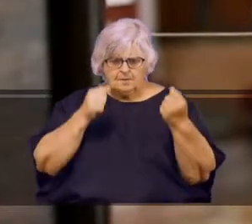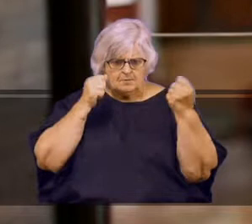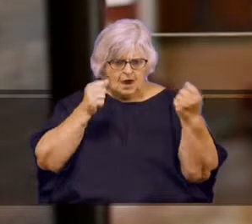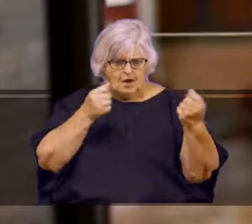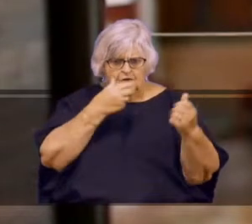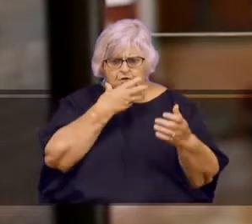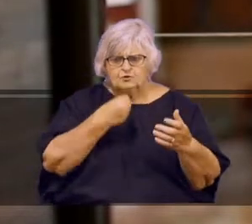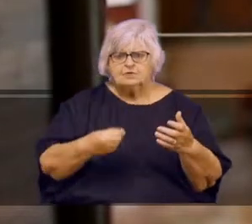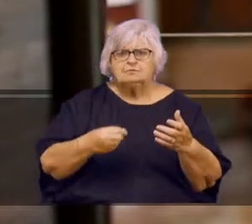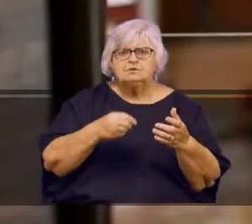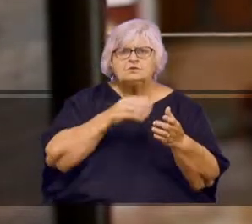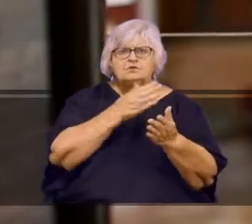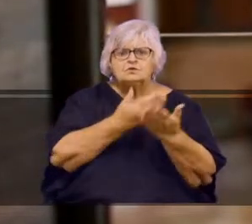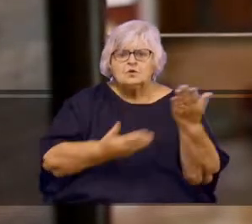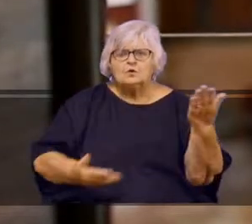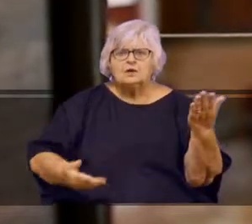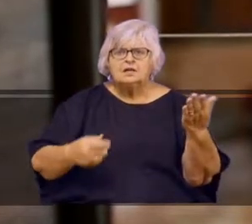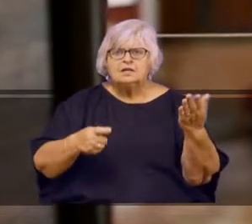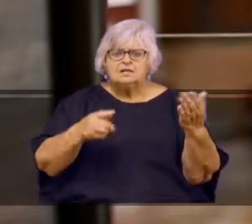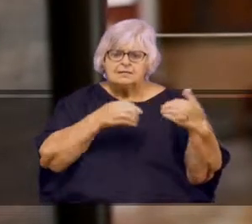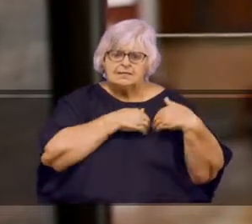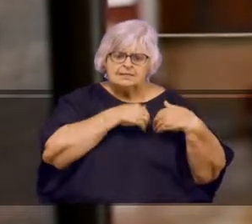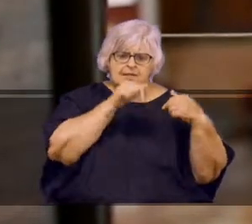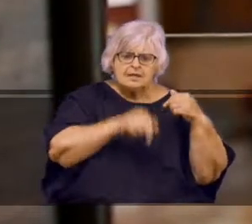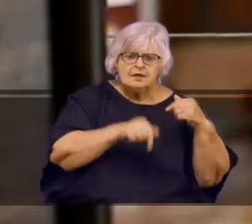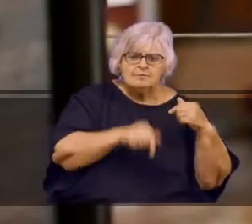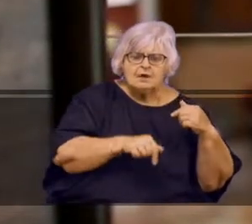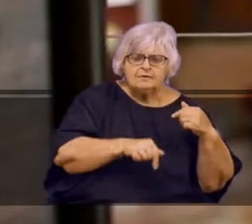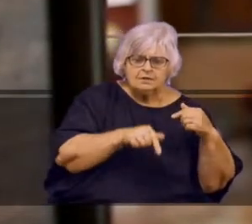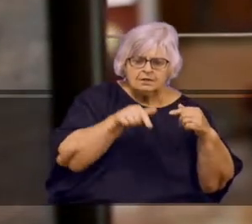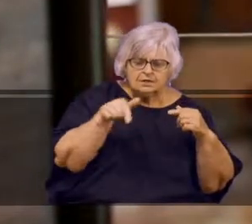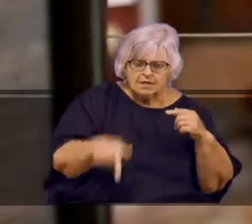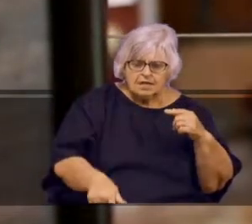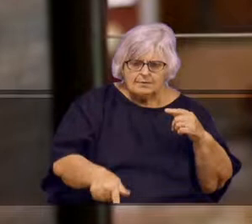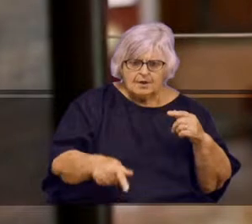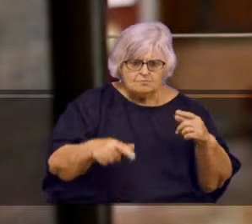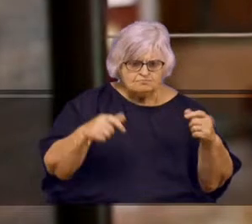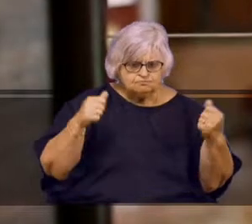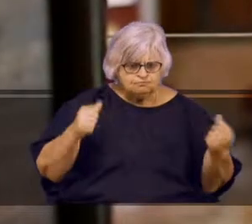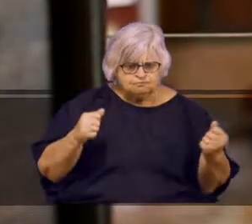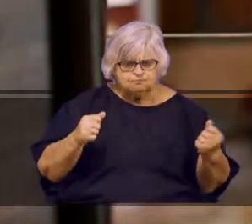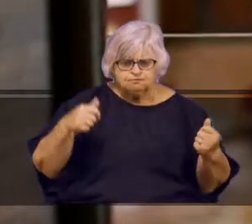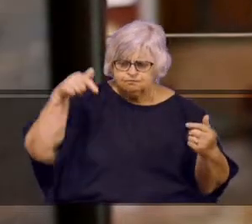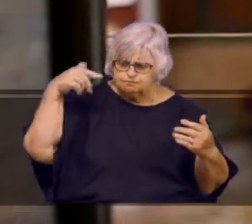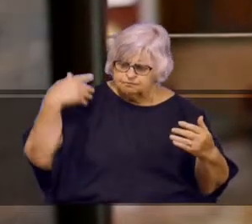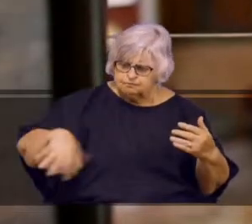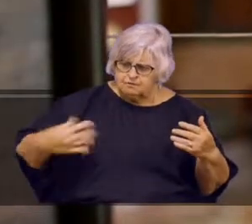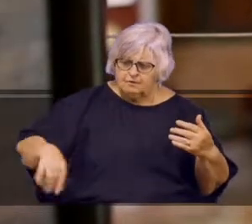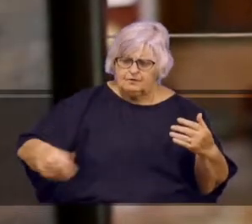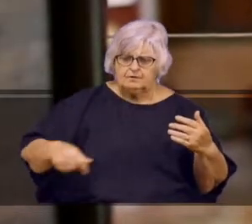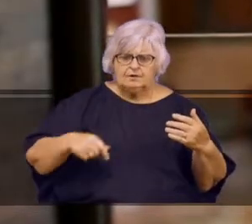of the Christmas story to touch the human heart at the deepest level, even in the midst of great suffering,